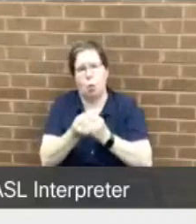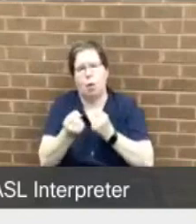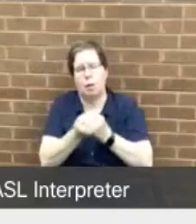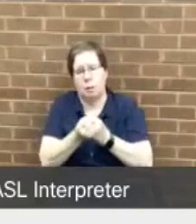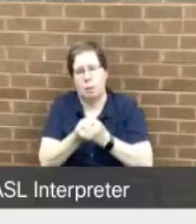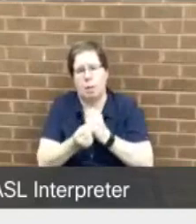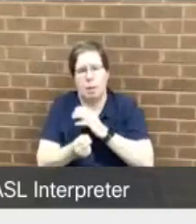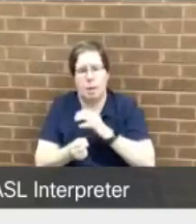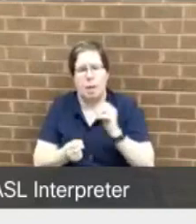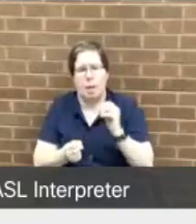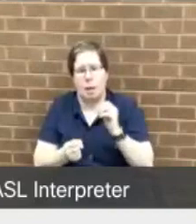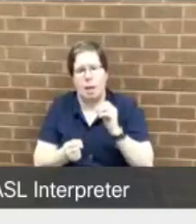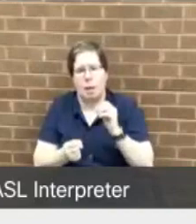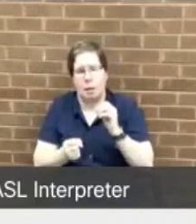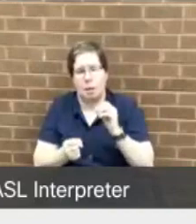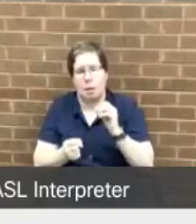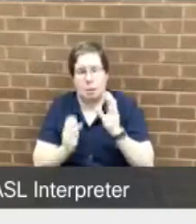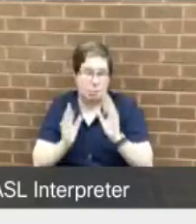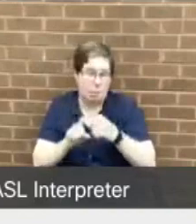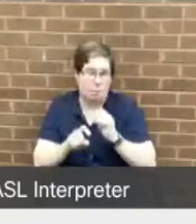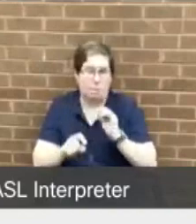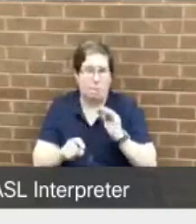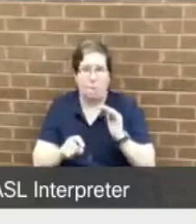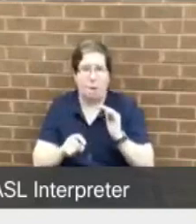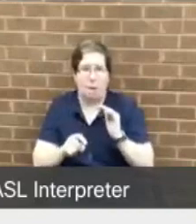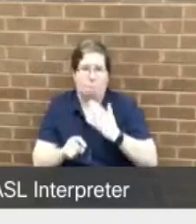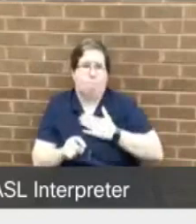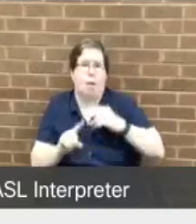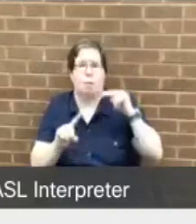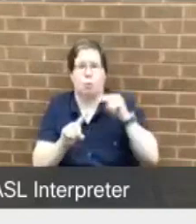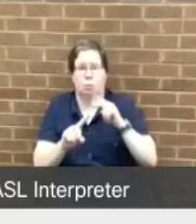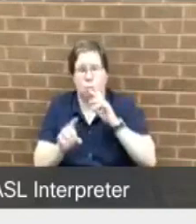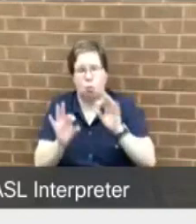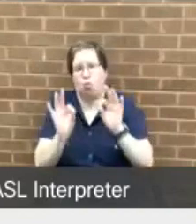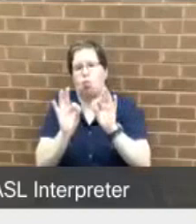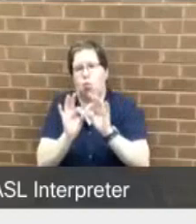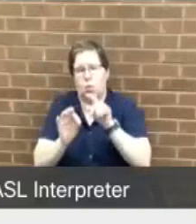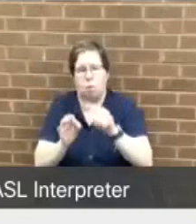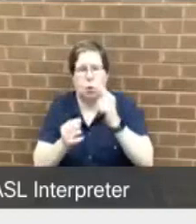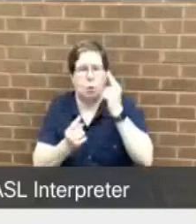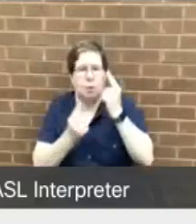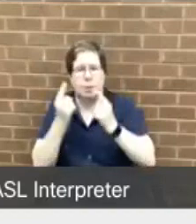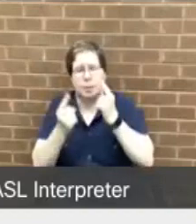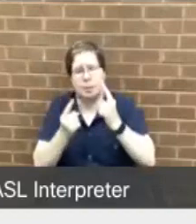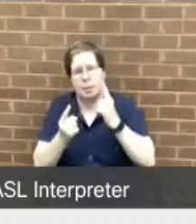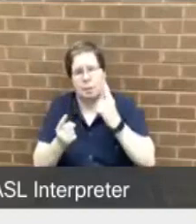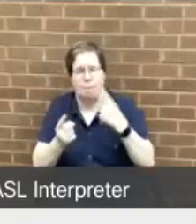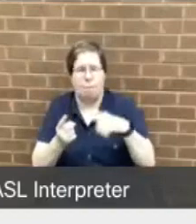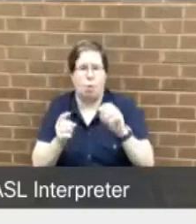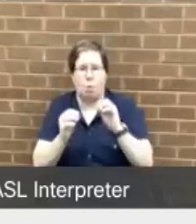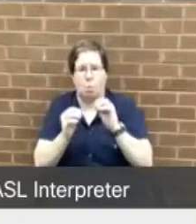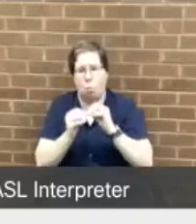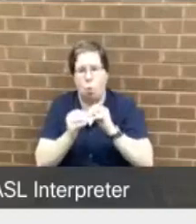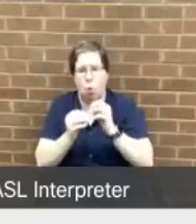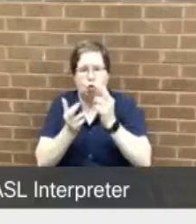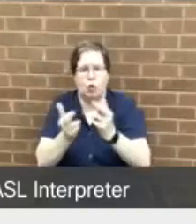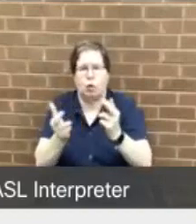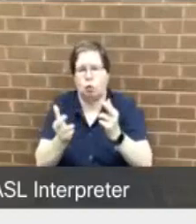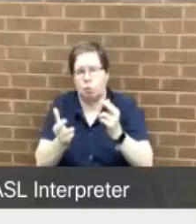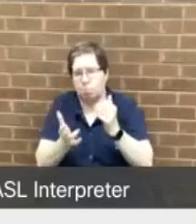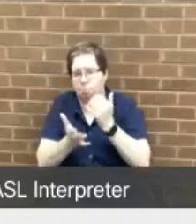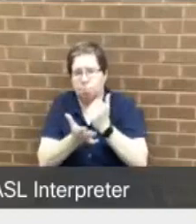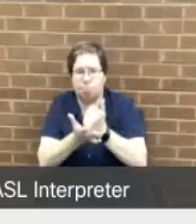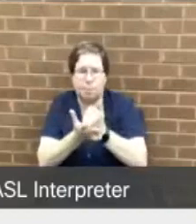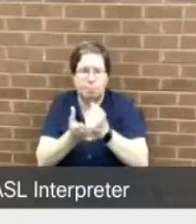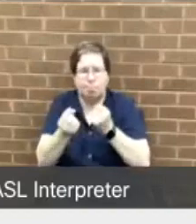would be, from my perspective at least, worthwhile considering for additional resources to be able to sustain